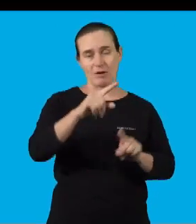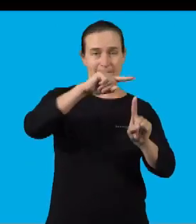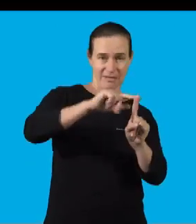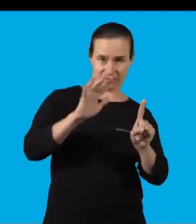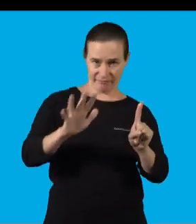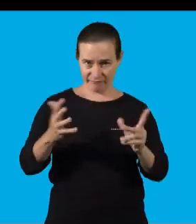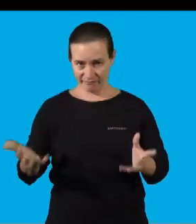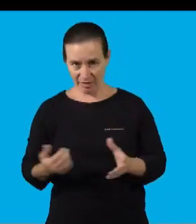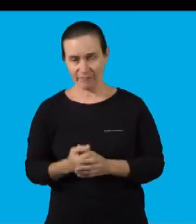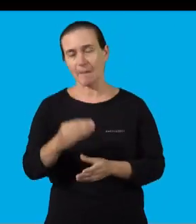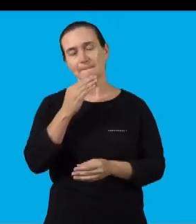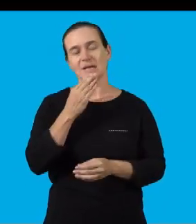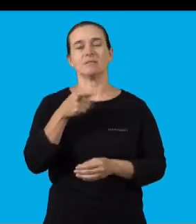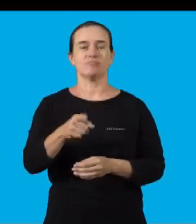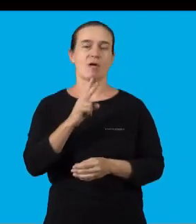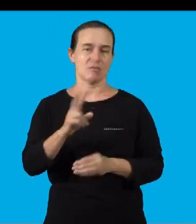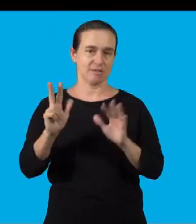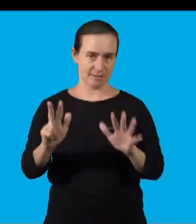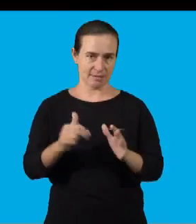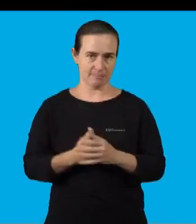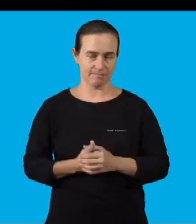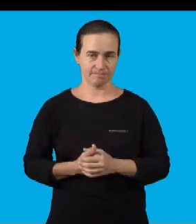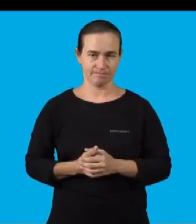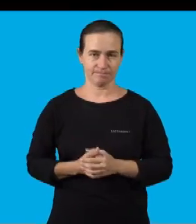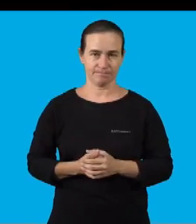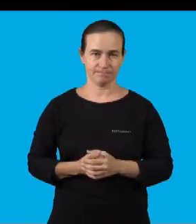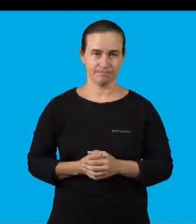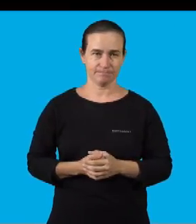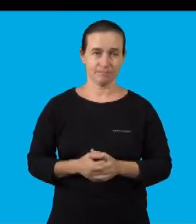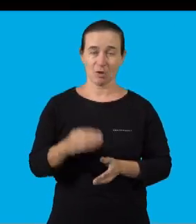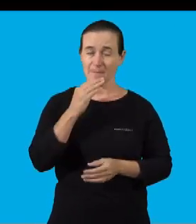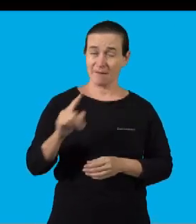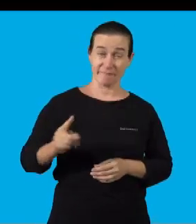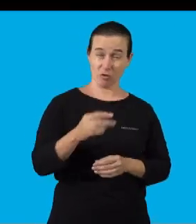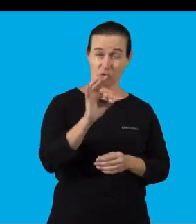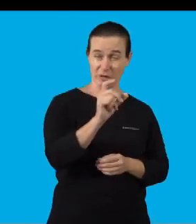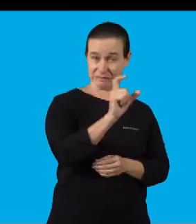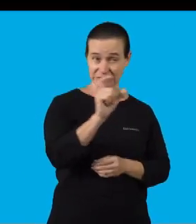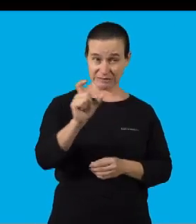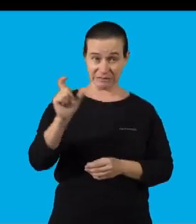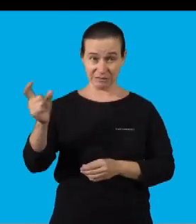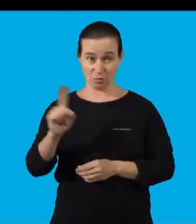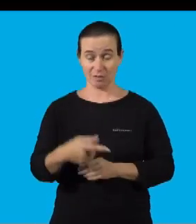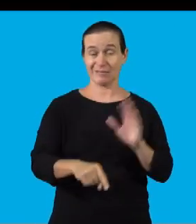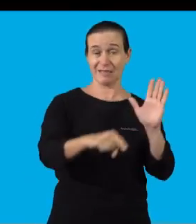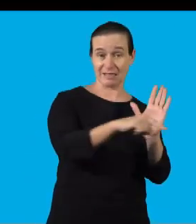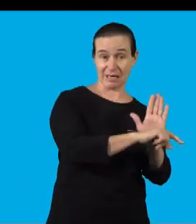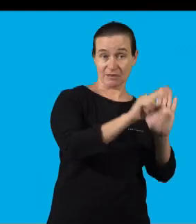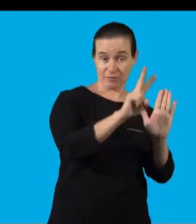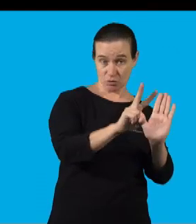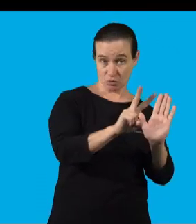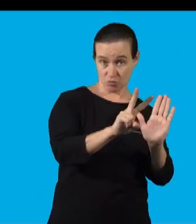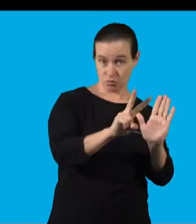a 3 plus 5, which is going to give us an 8. So the first 3 terms of this sequence